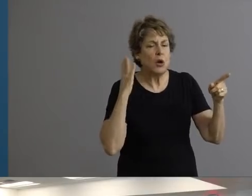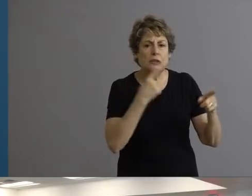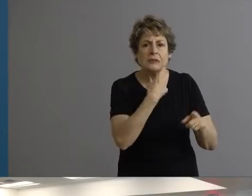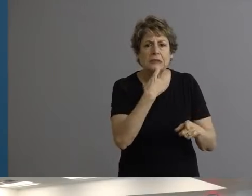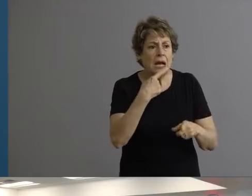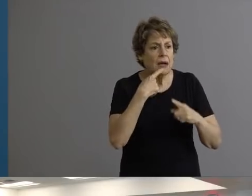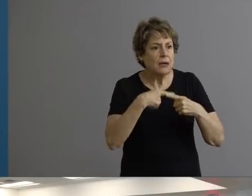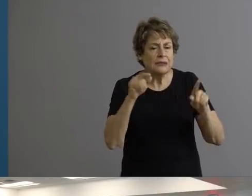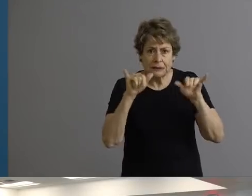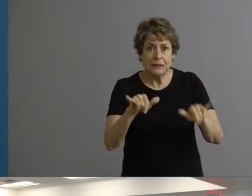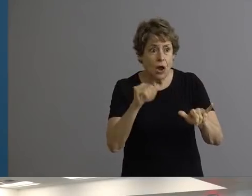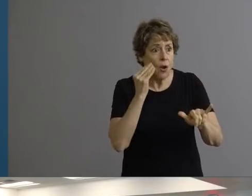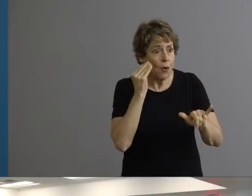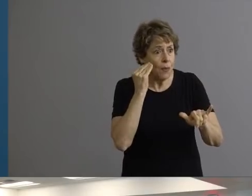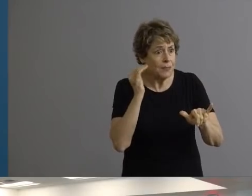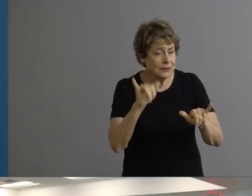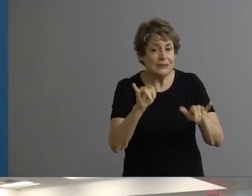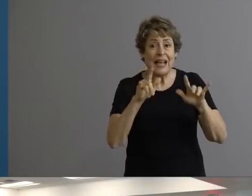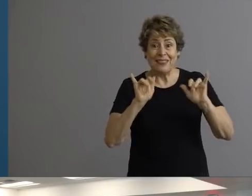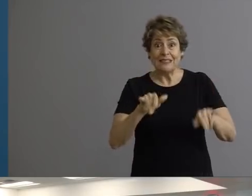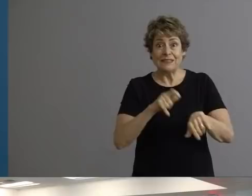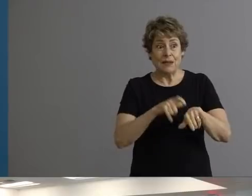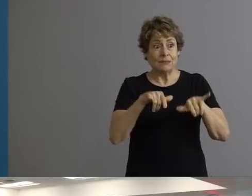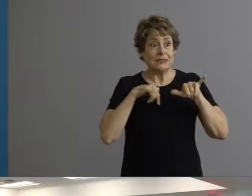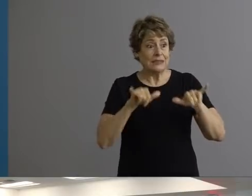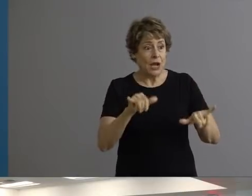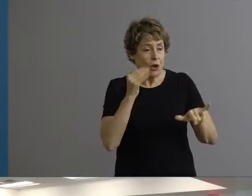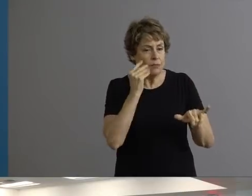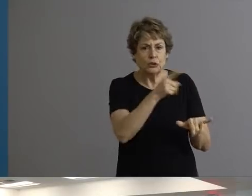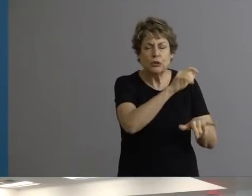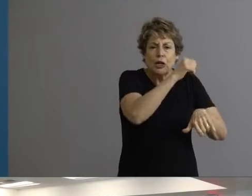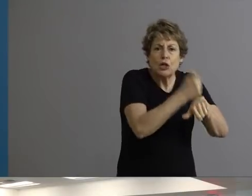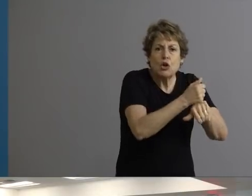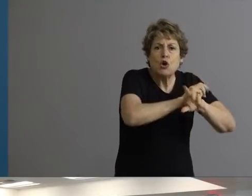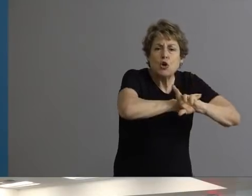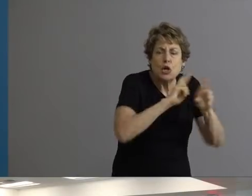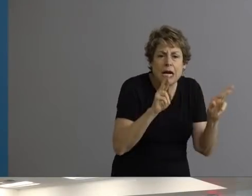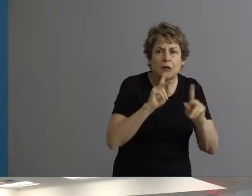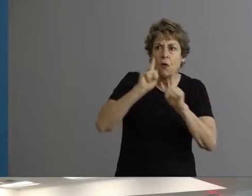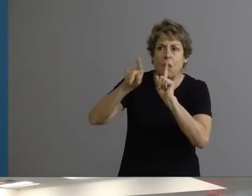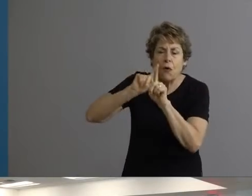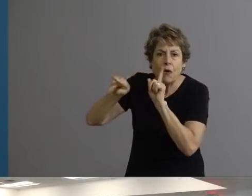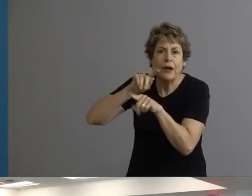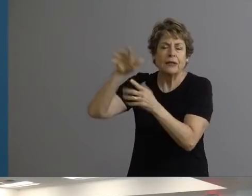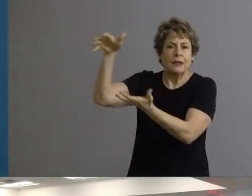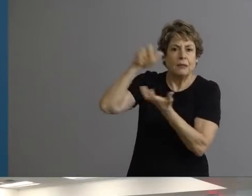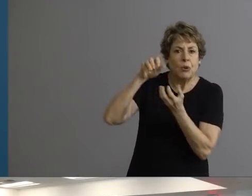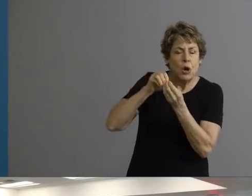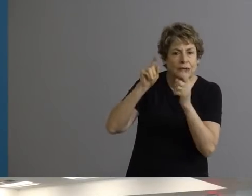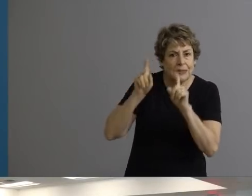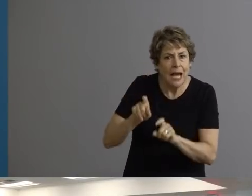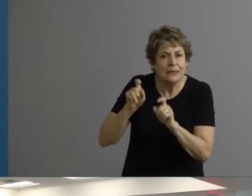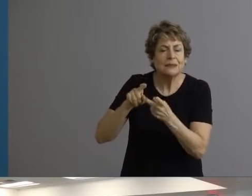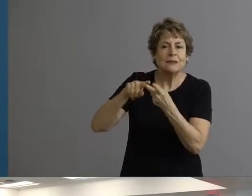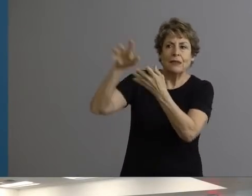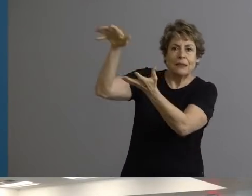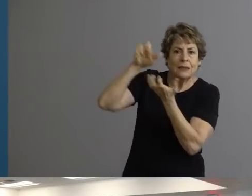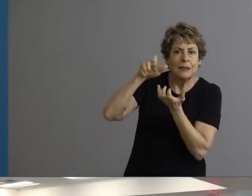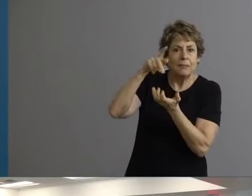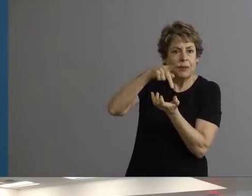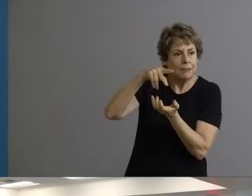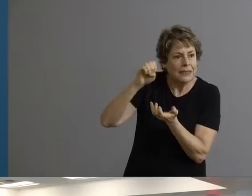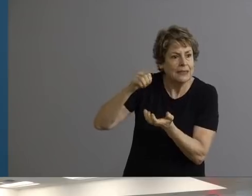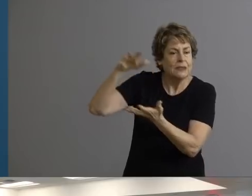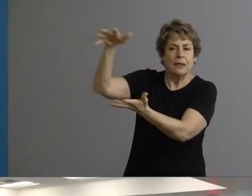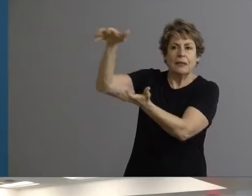time for what we're facing now? I mean, did that not serve us well? We used every day of that time, and much of that time